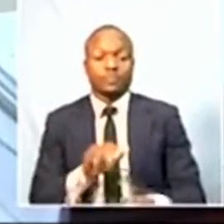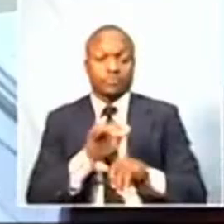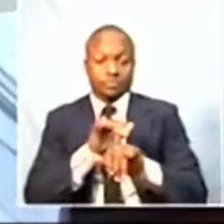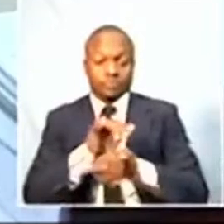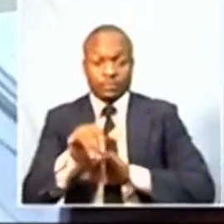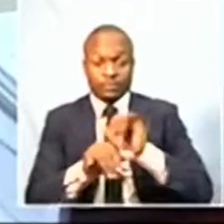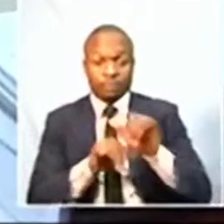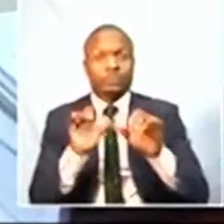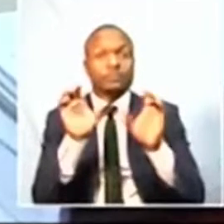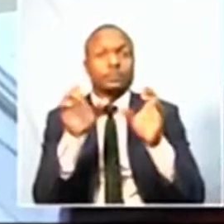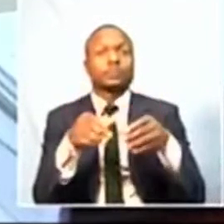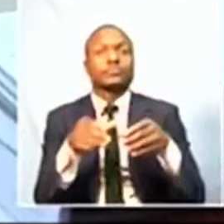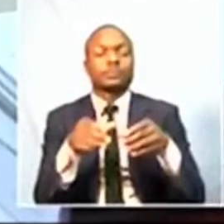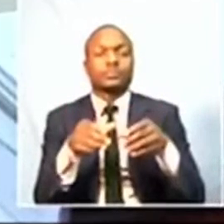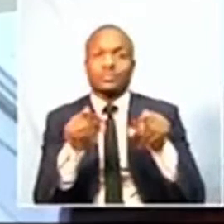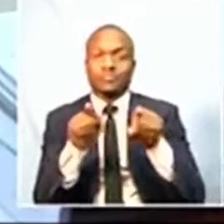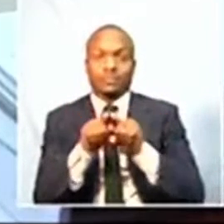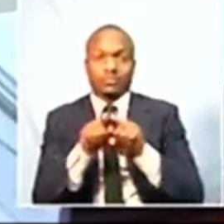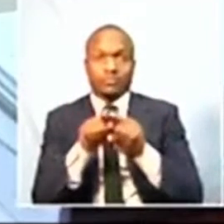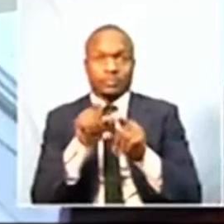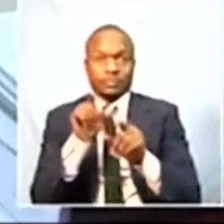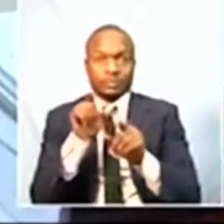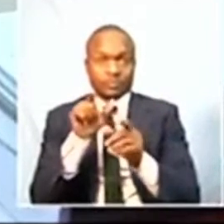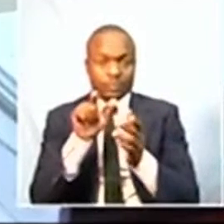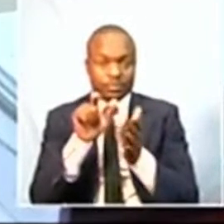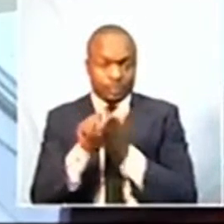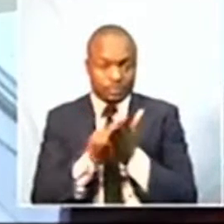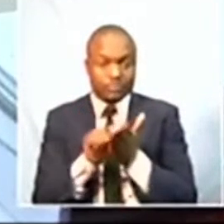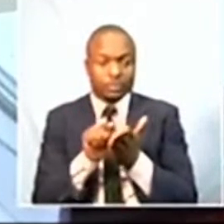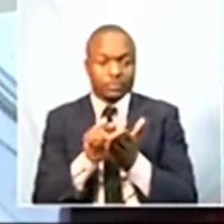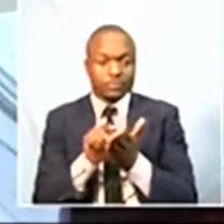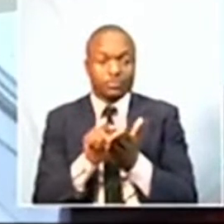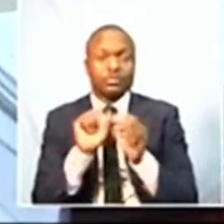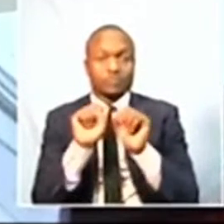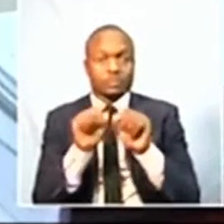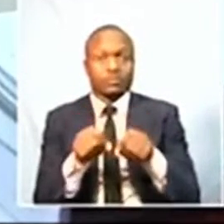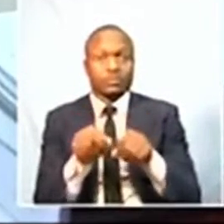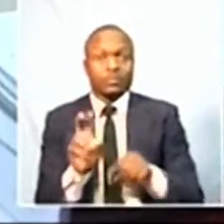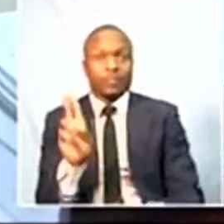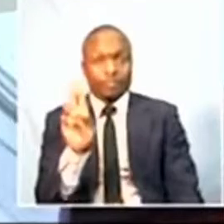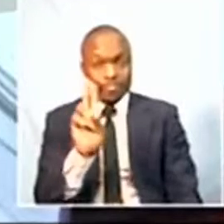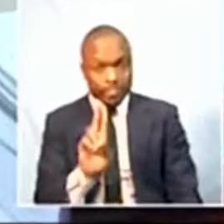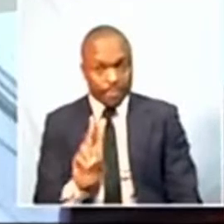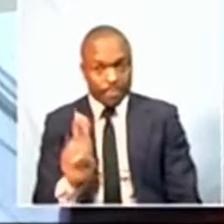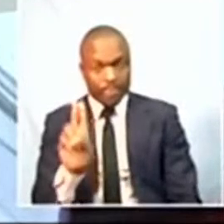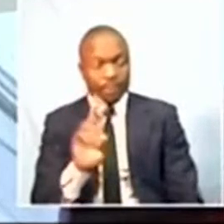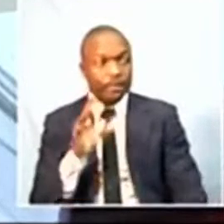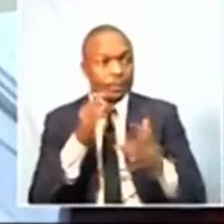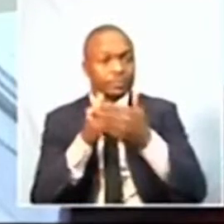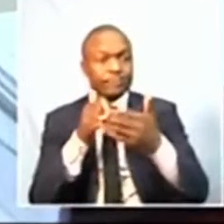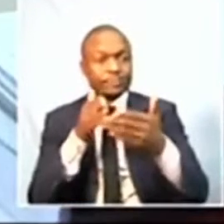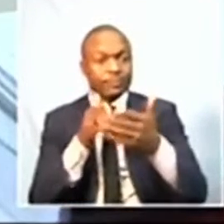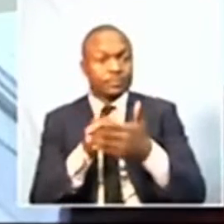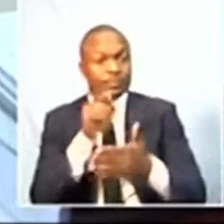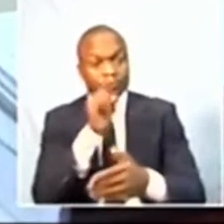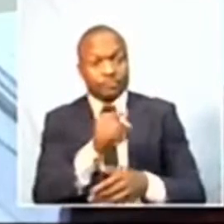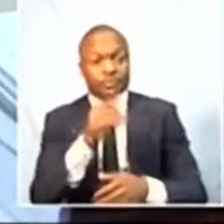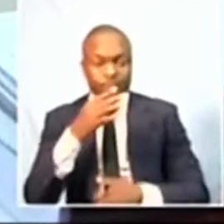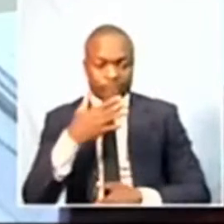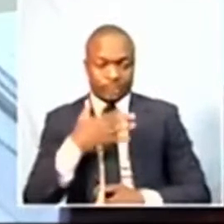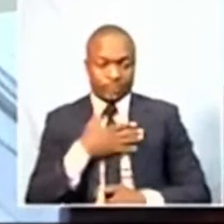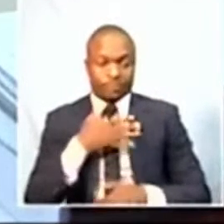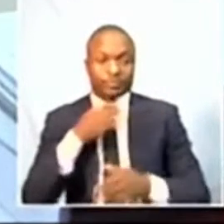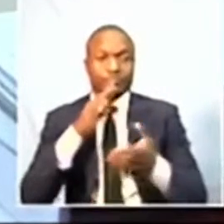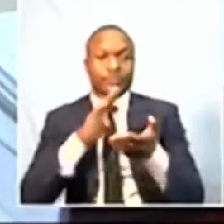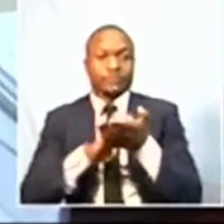this committee, the same Cap 12 can be used against you. It is my belief